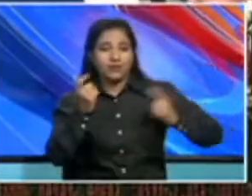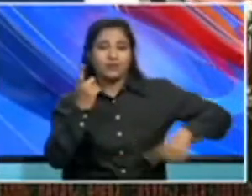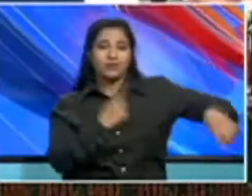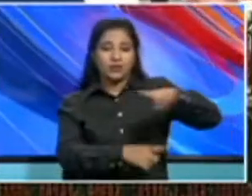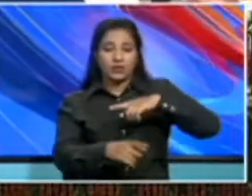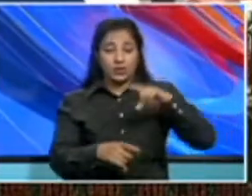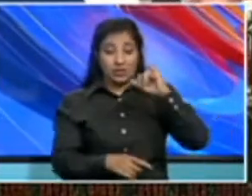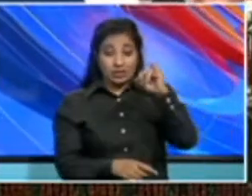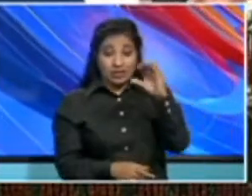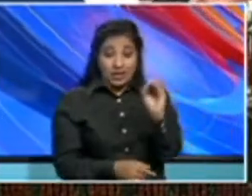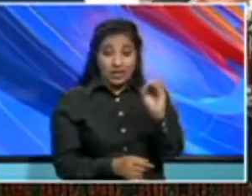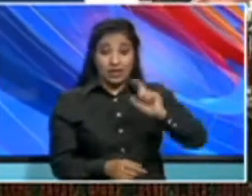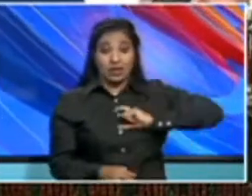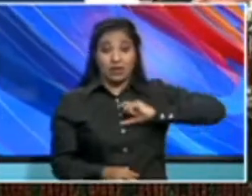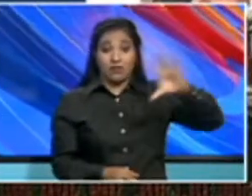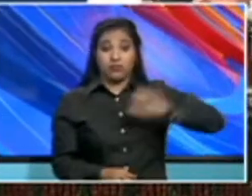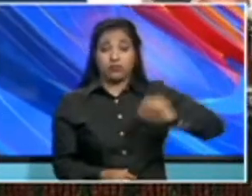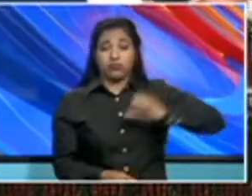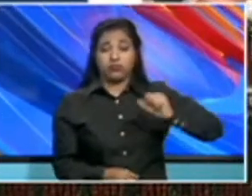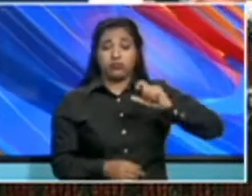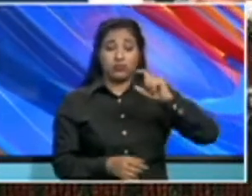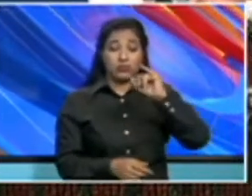160 medals.